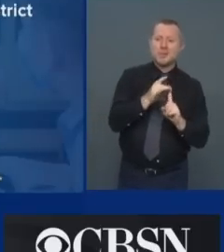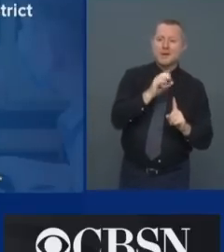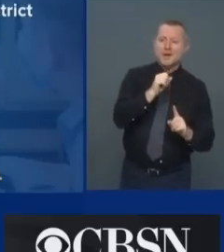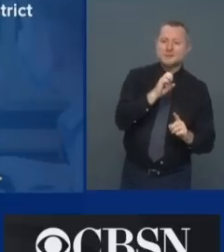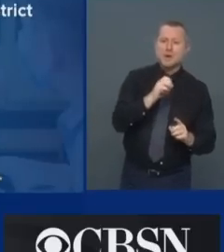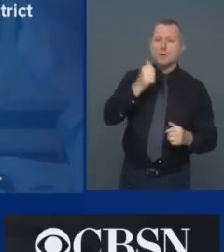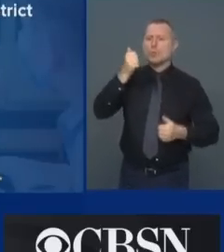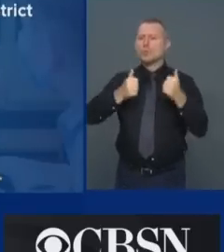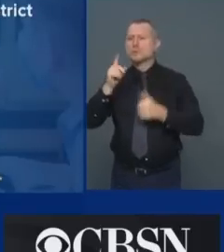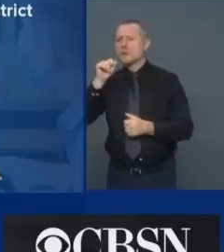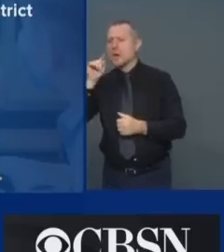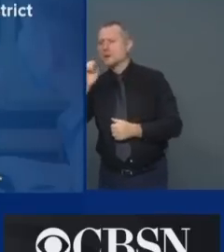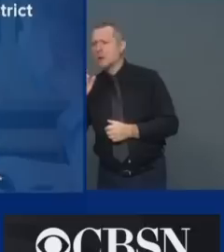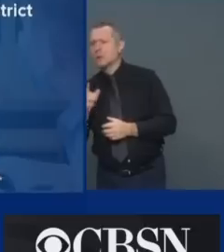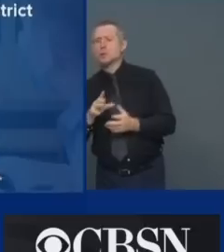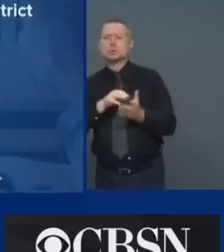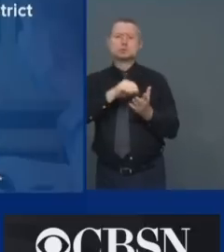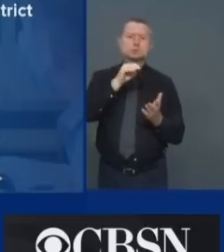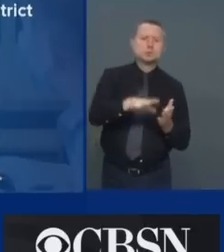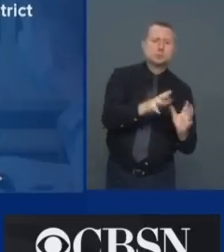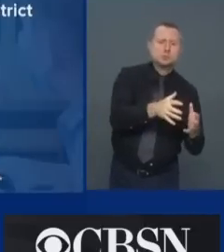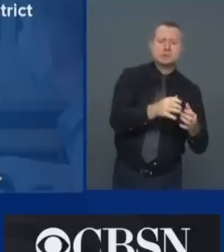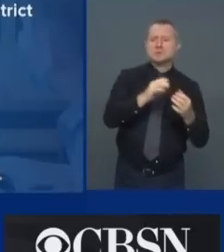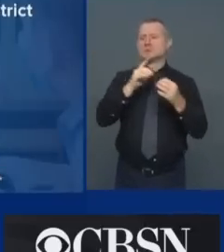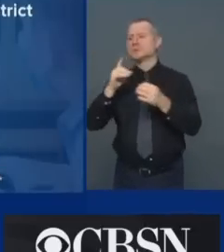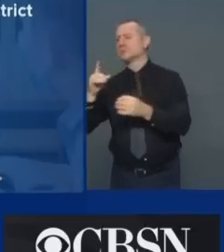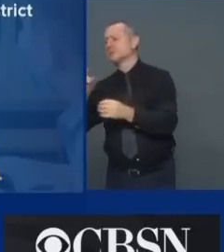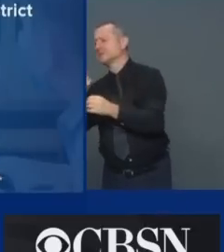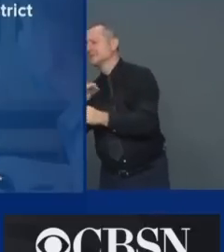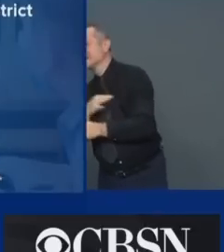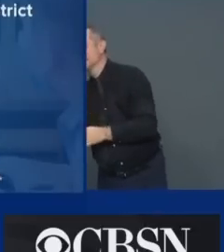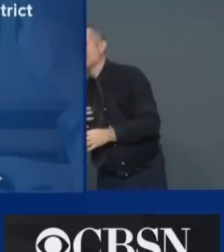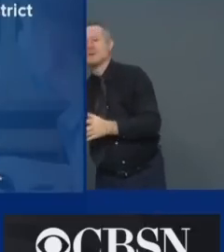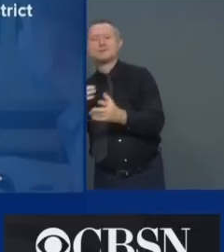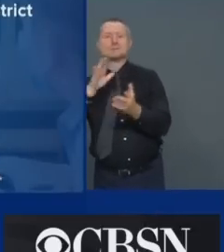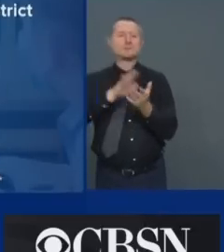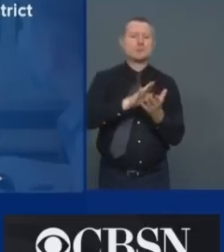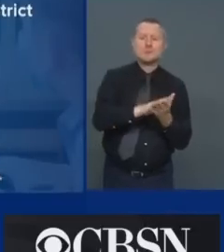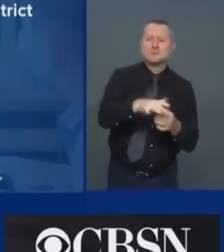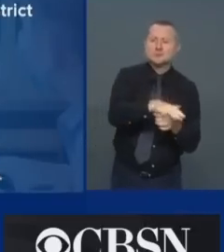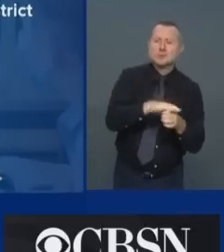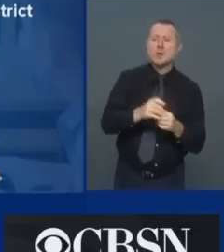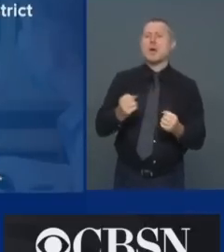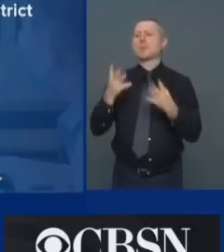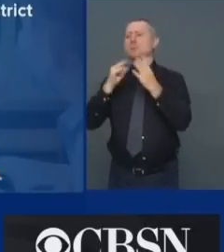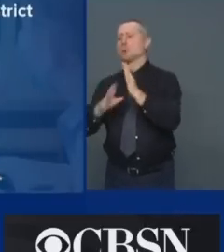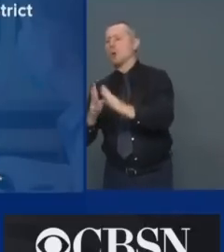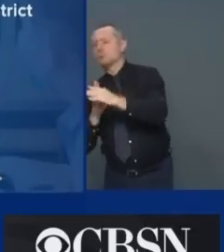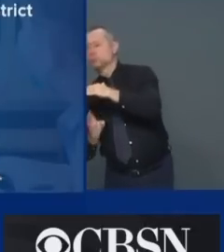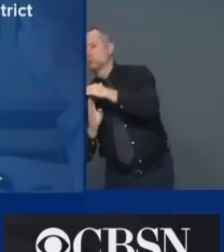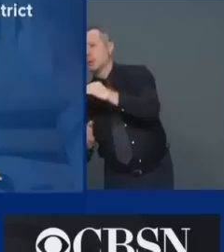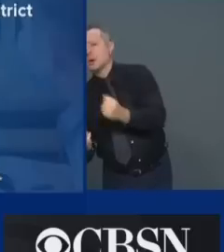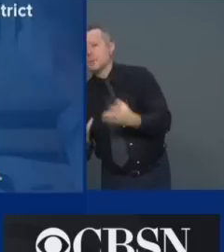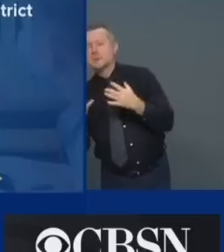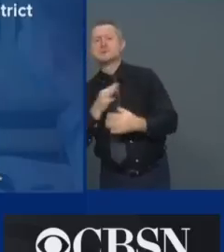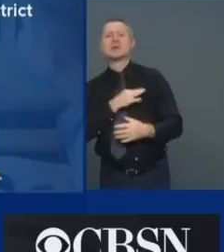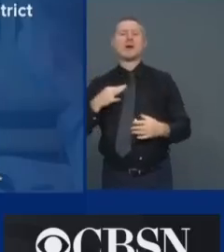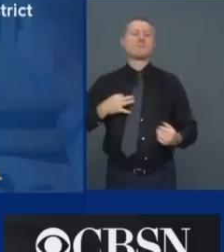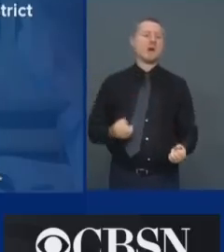staff by school district, number of students and staff who are on site, number who have tested